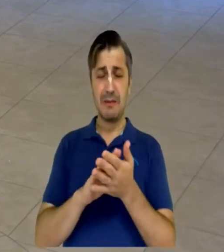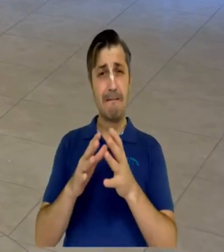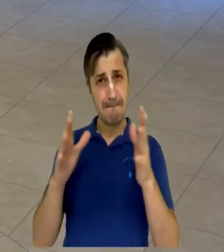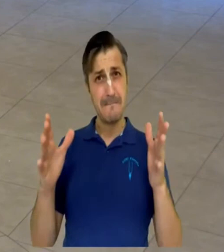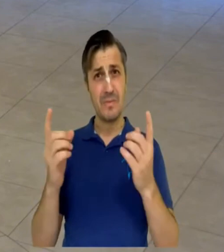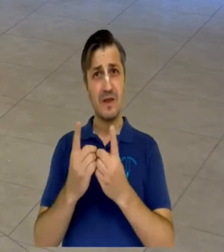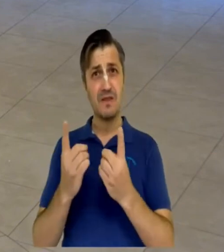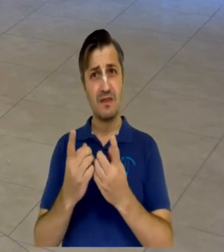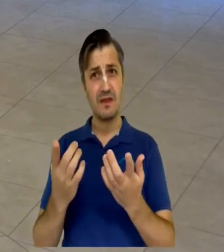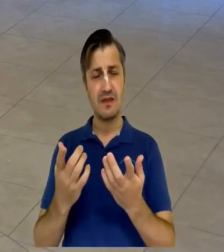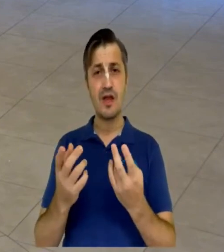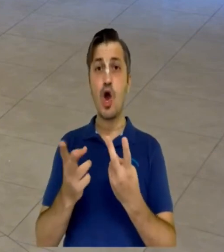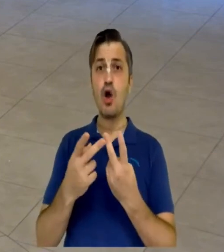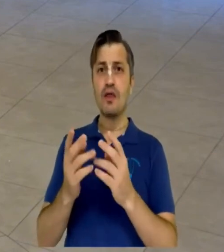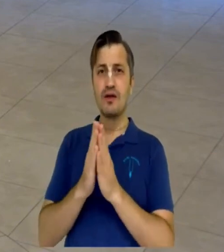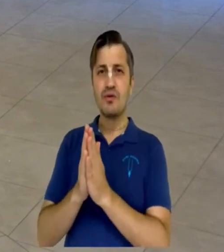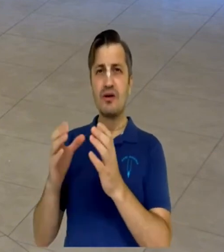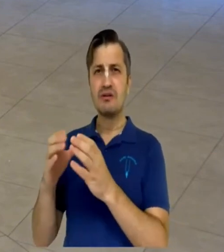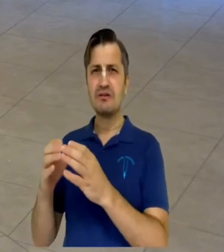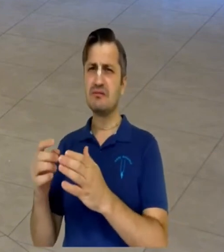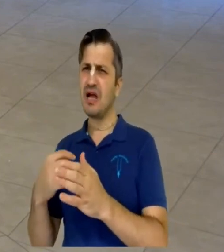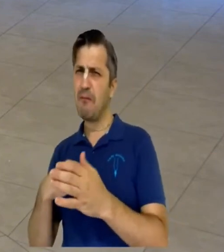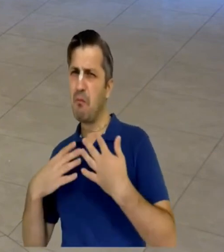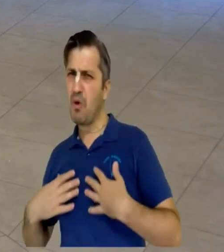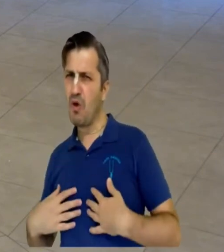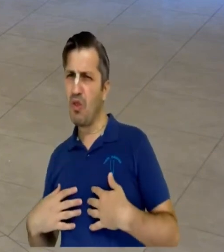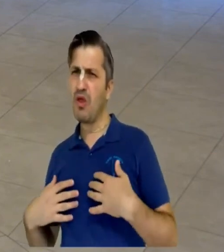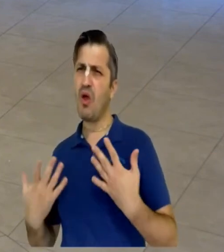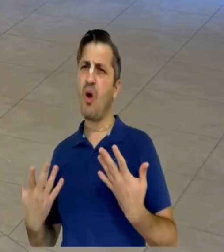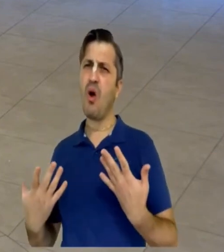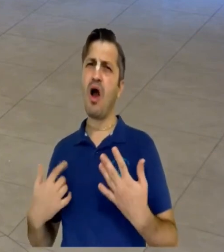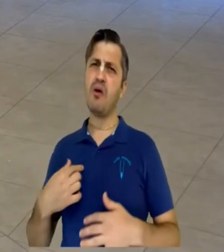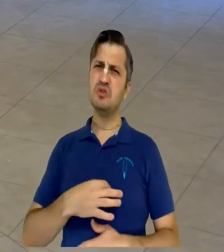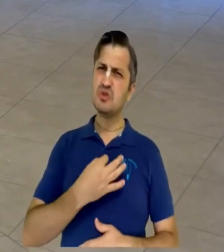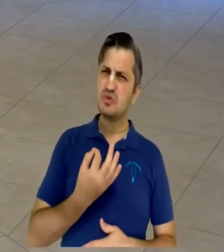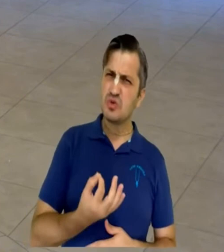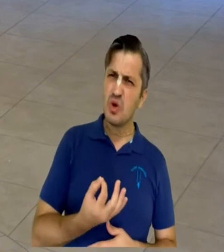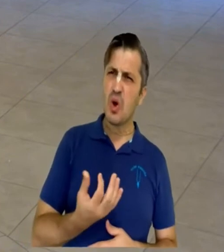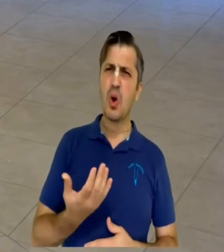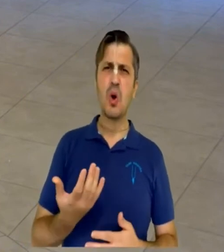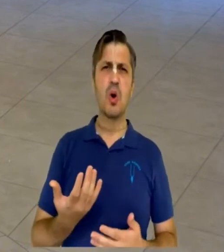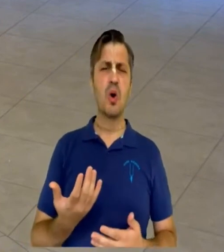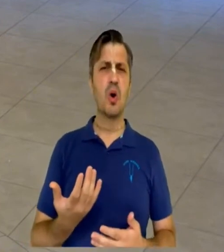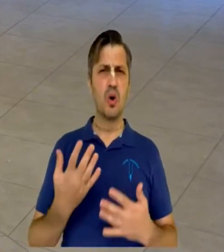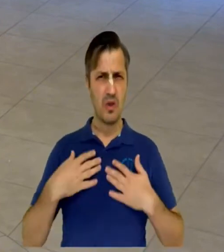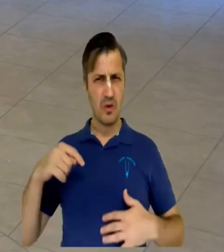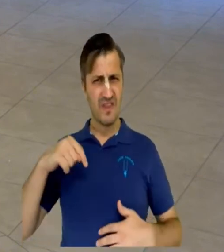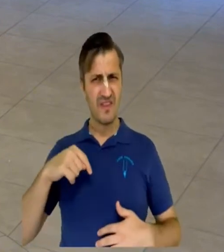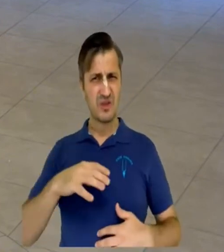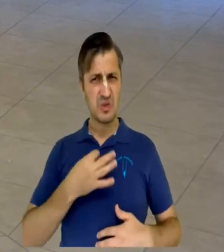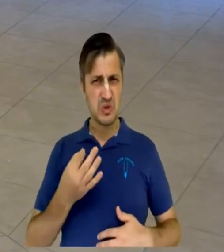body, the soul? They think the body is soul. They're not like come to the point of like